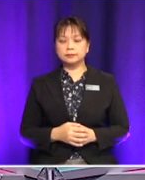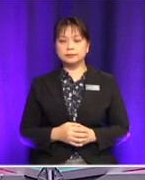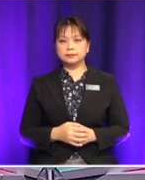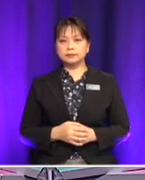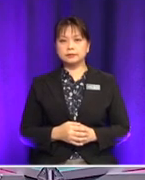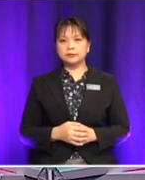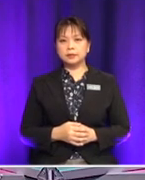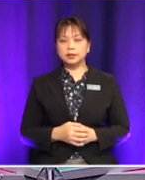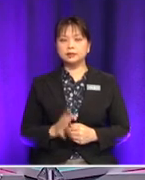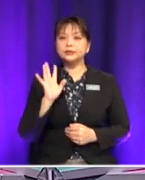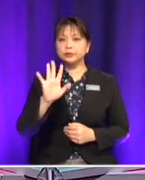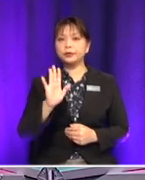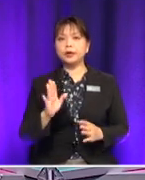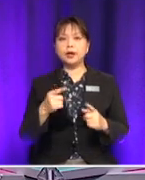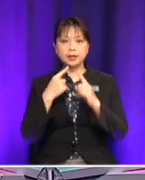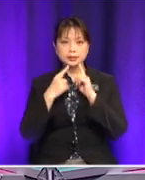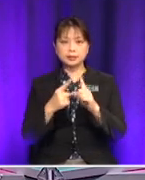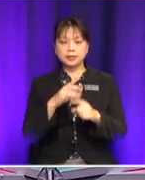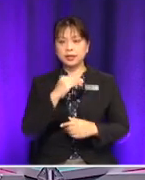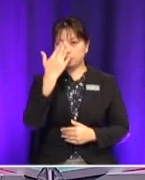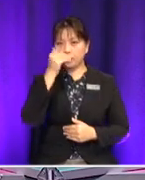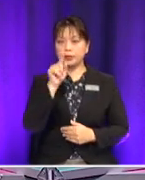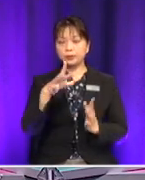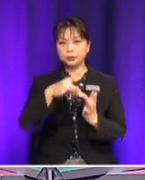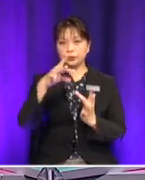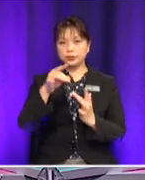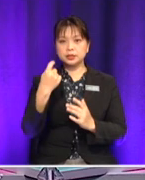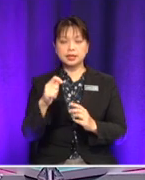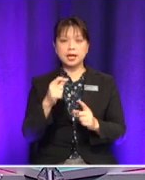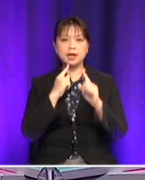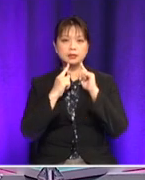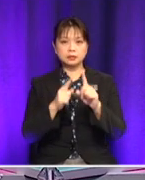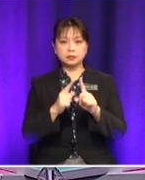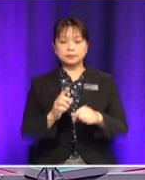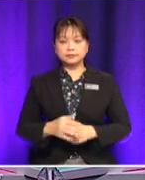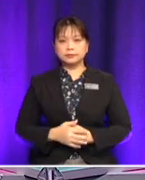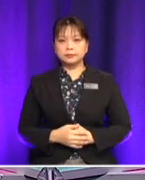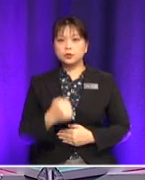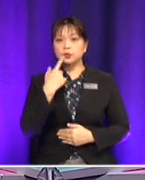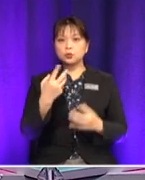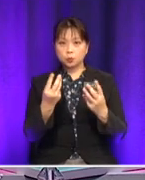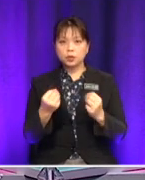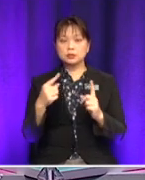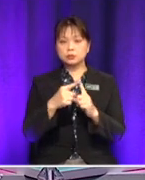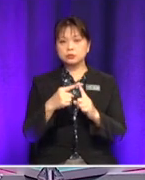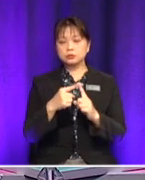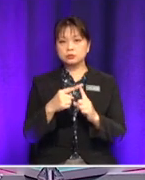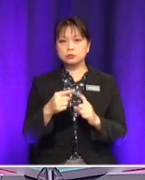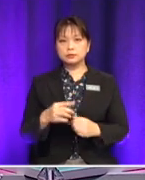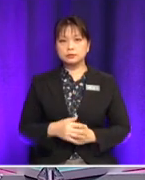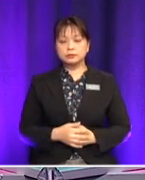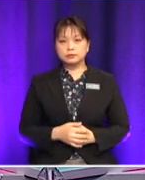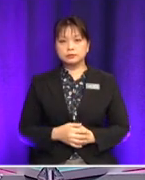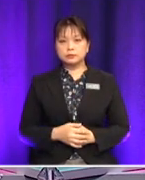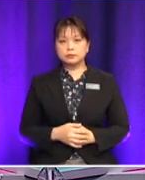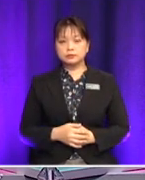answers and perhaps they have their reasons why they chose that particular answer. Yes. Right. Now, who wants to give it? Let me see. Just now,